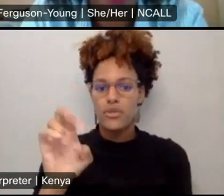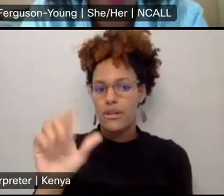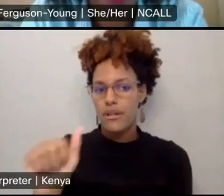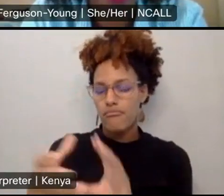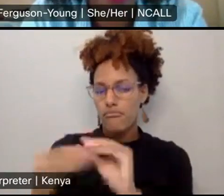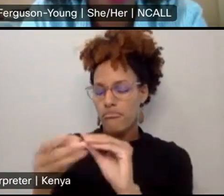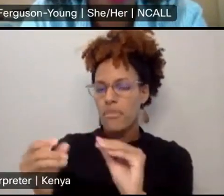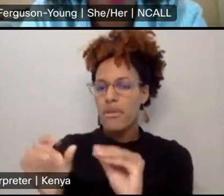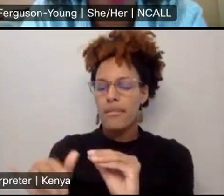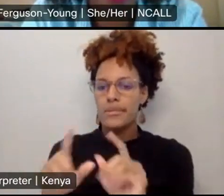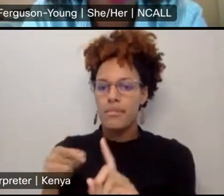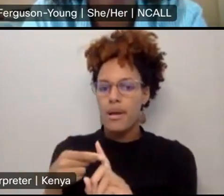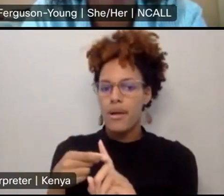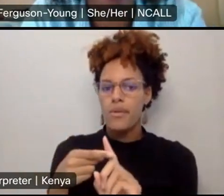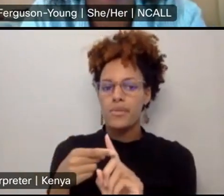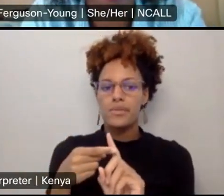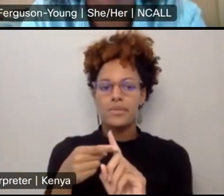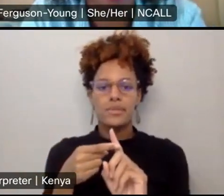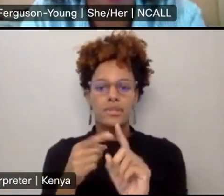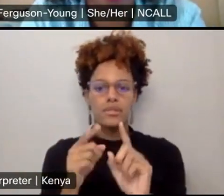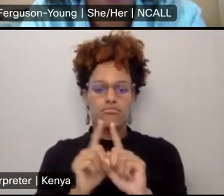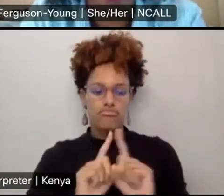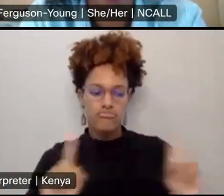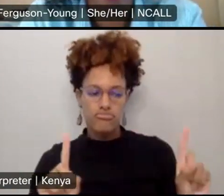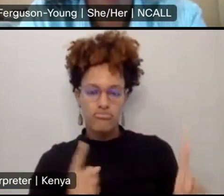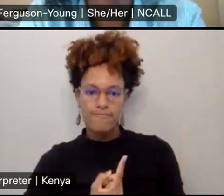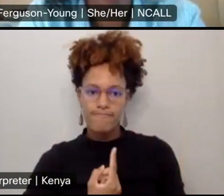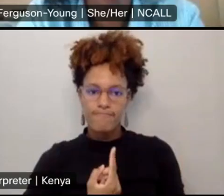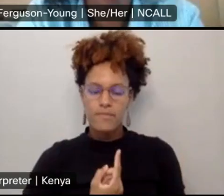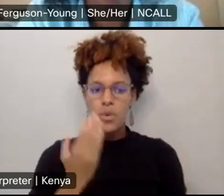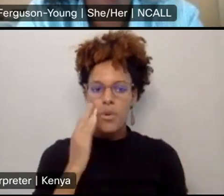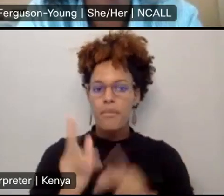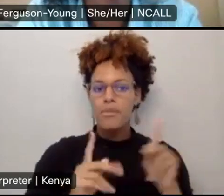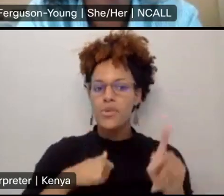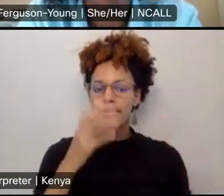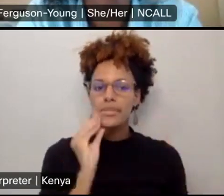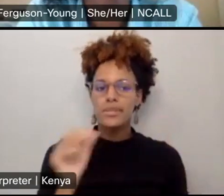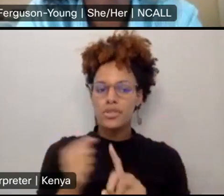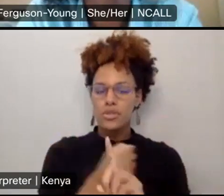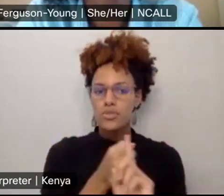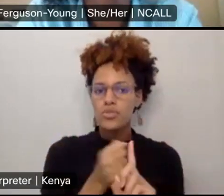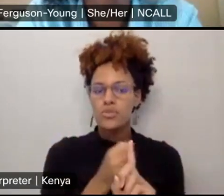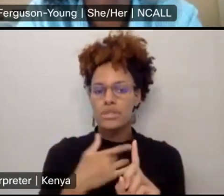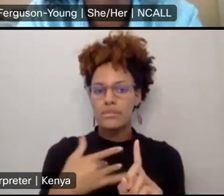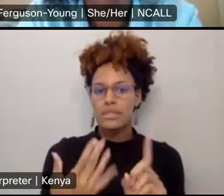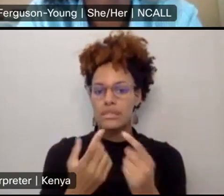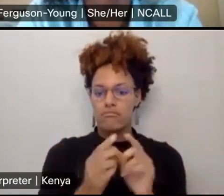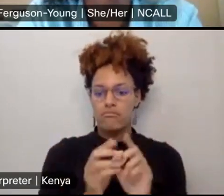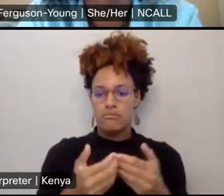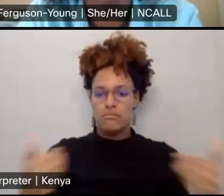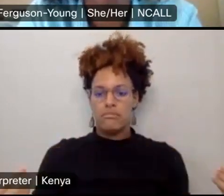was about isolation. And we know that people who are experiencing abuse are often isolated by that experience of